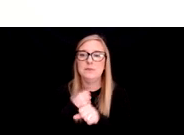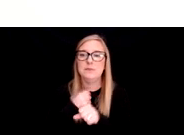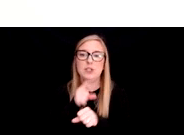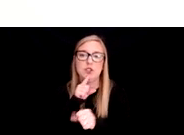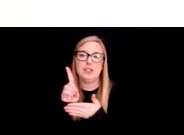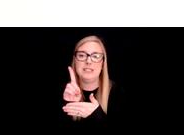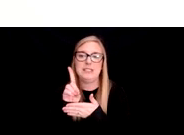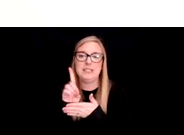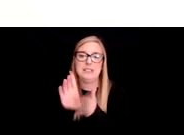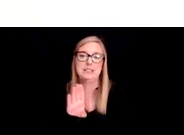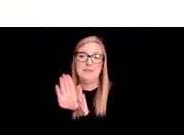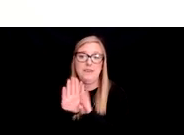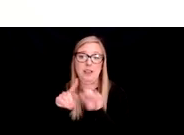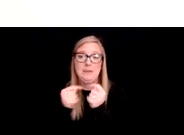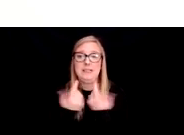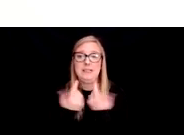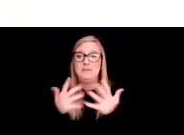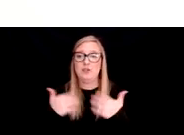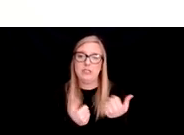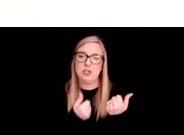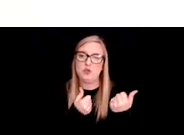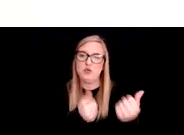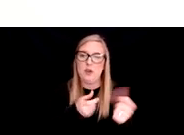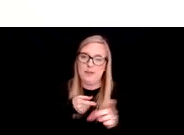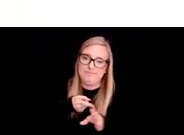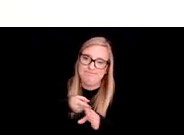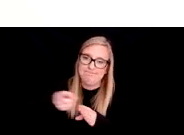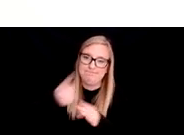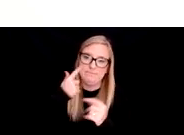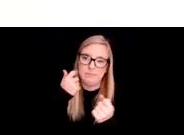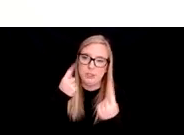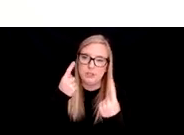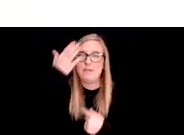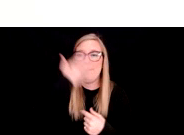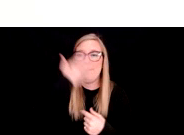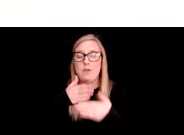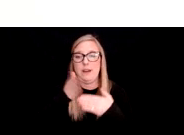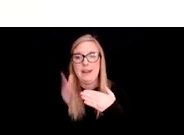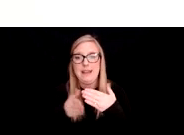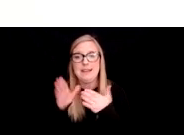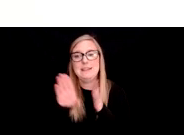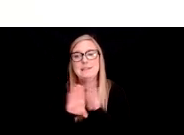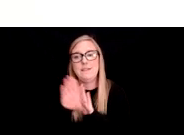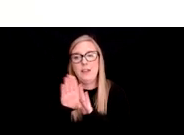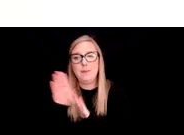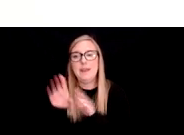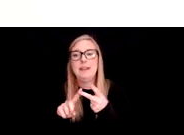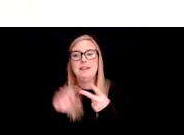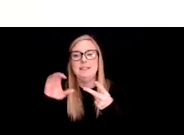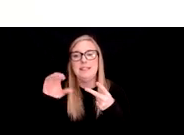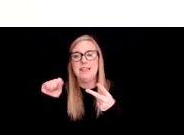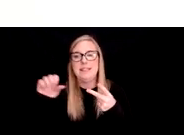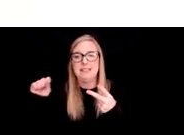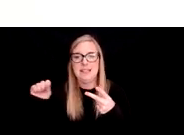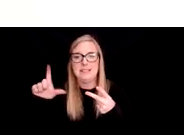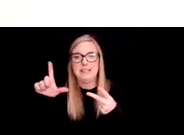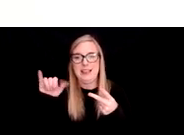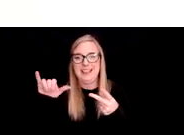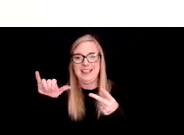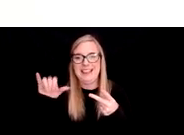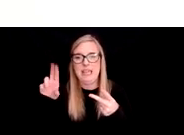strong specialization in front-end development and responsive CSS layout to, again, think